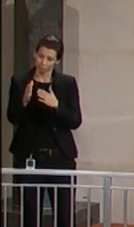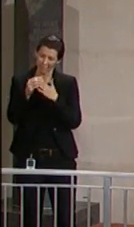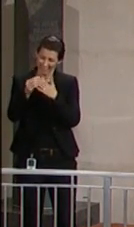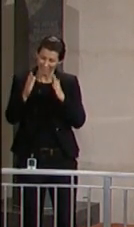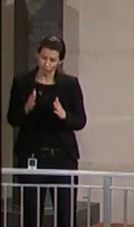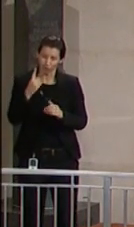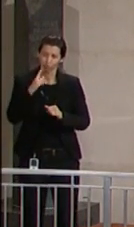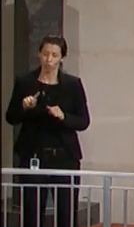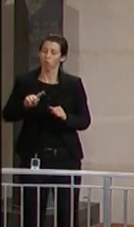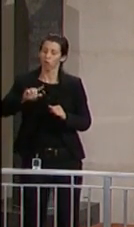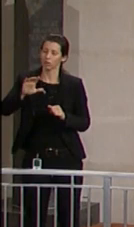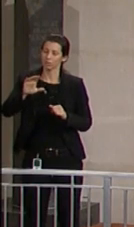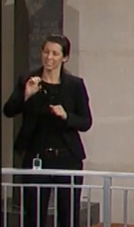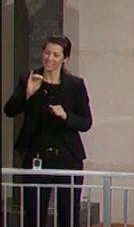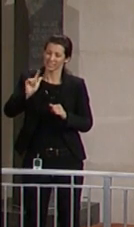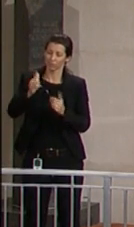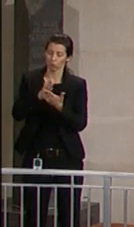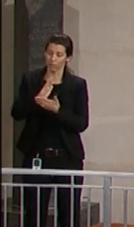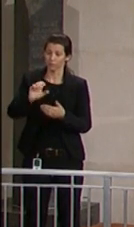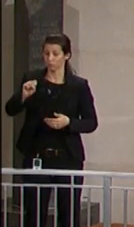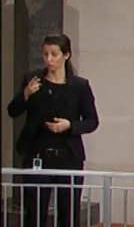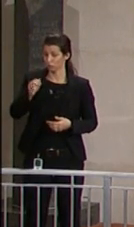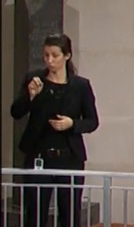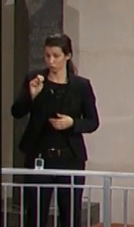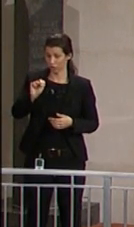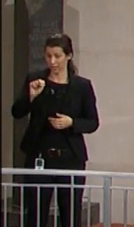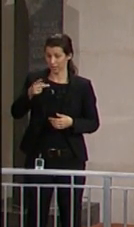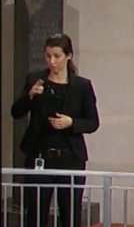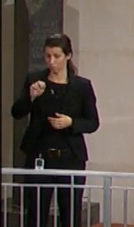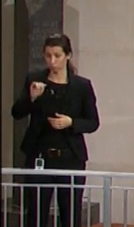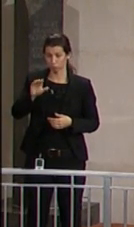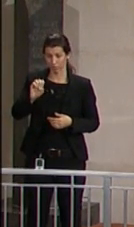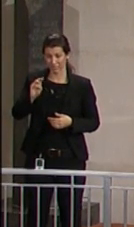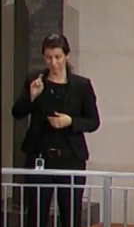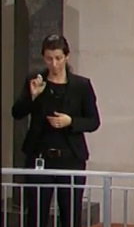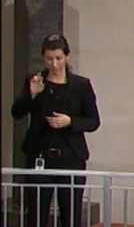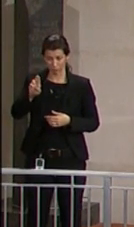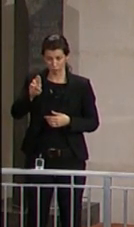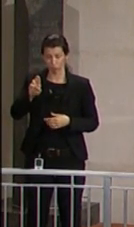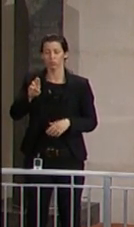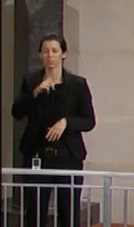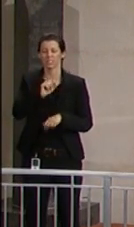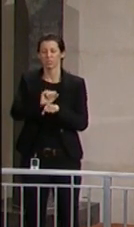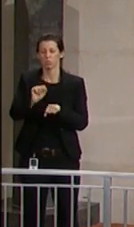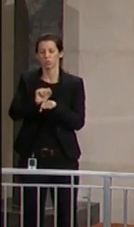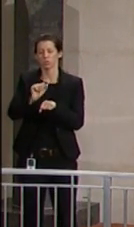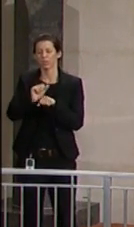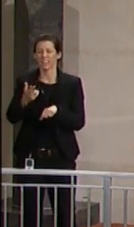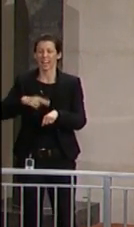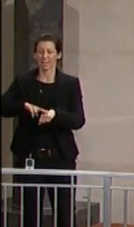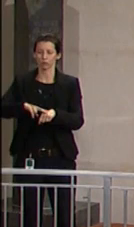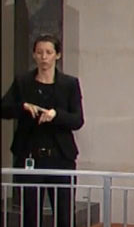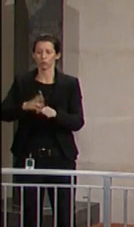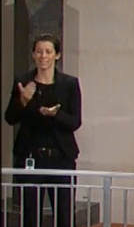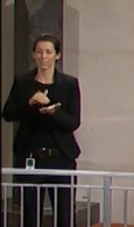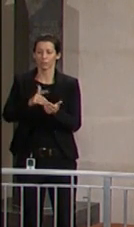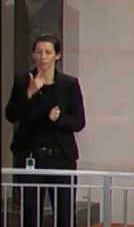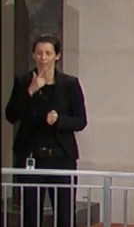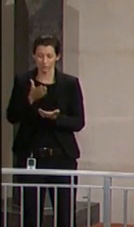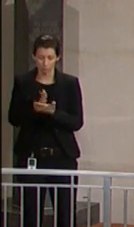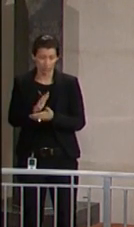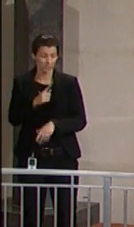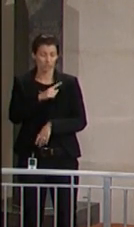Shannon Price Minter serves as the legal director of the National Center for Lesbian Rights, one of America's foremost